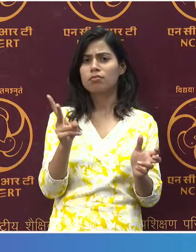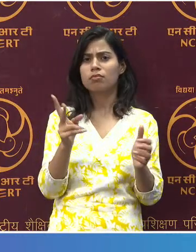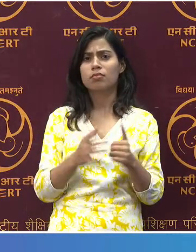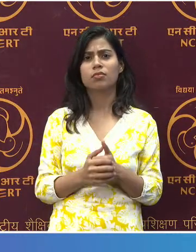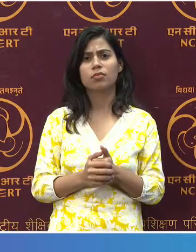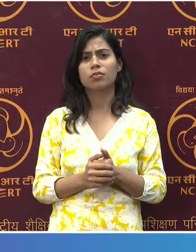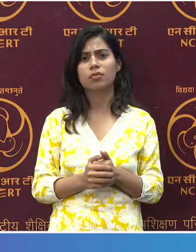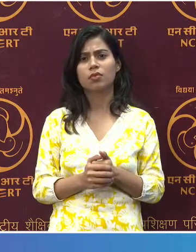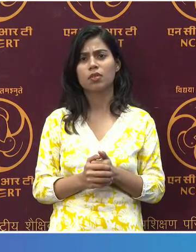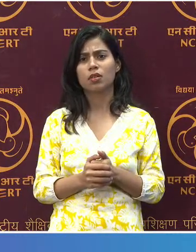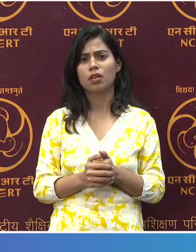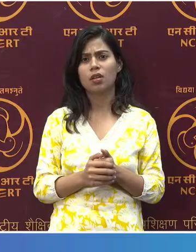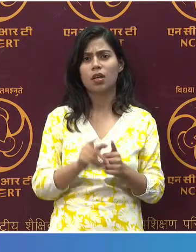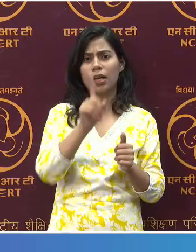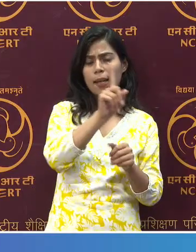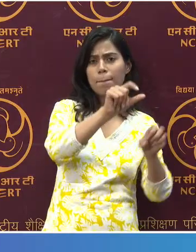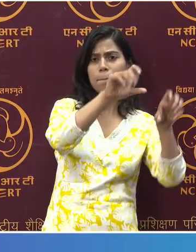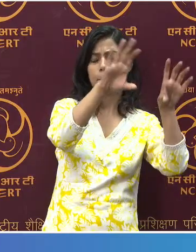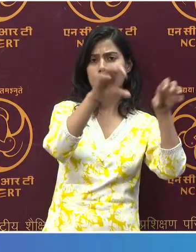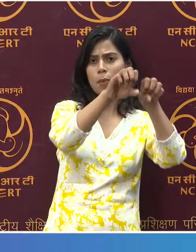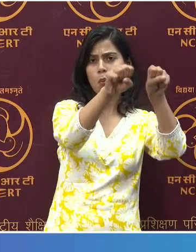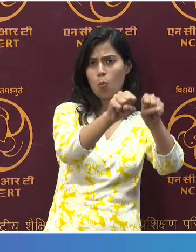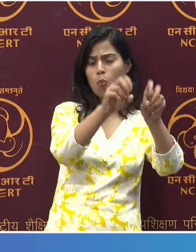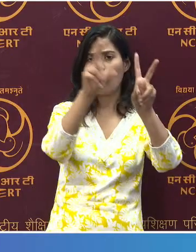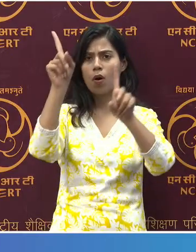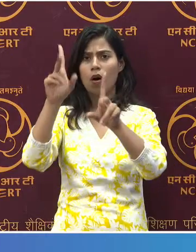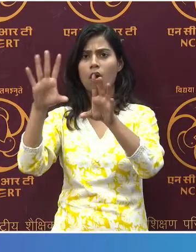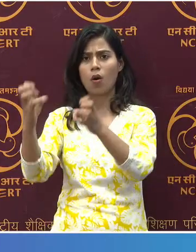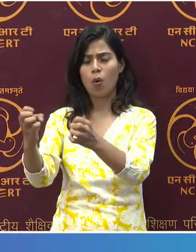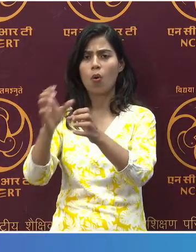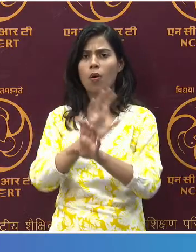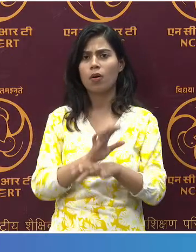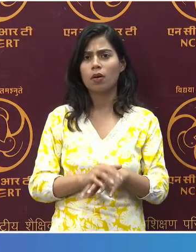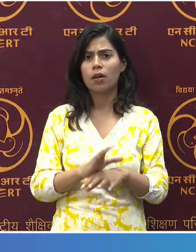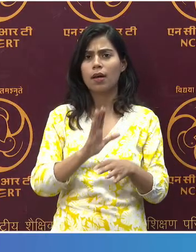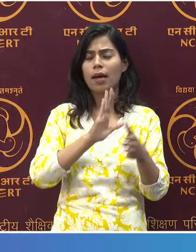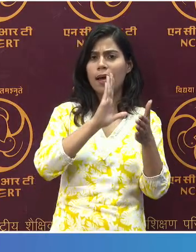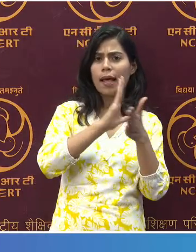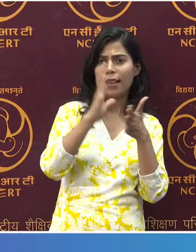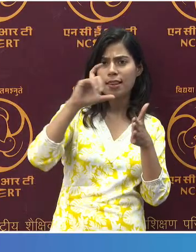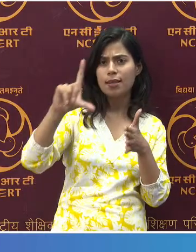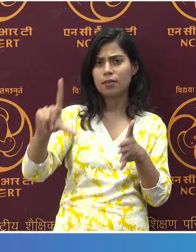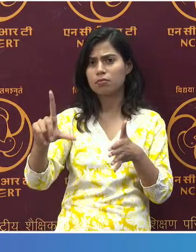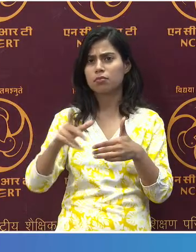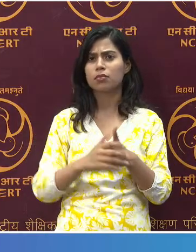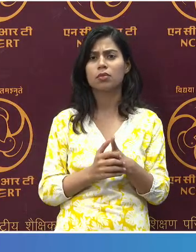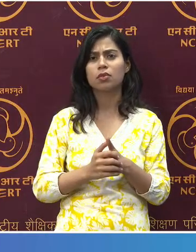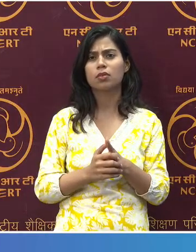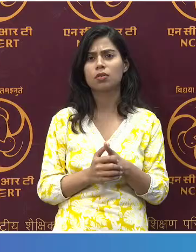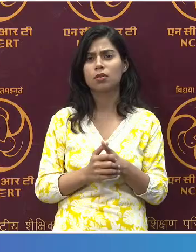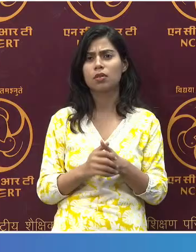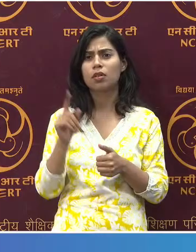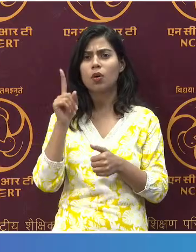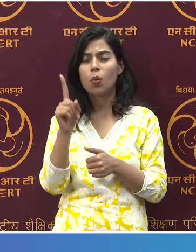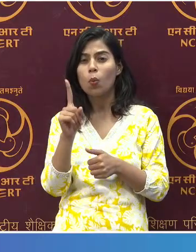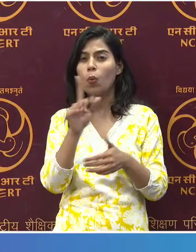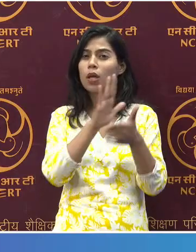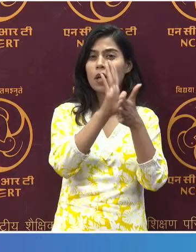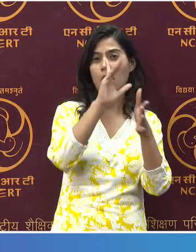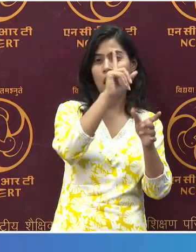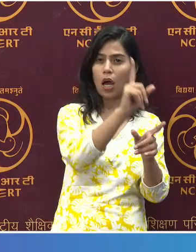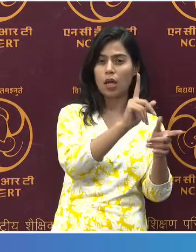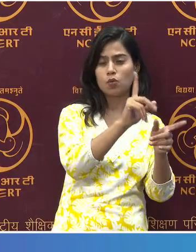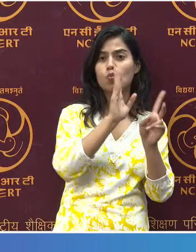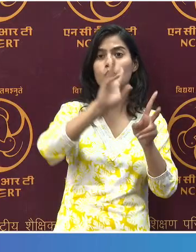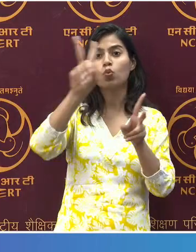a double bond between carbon-carbon atoms, and addition of HCl, hydrogen chloride, is going to be there. One atom of hydrogen is adding with the